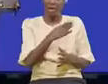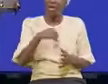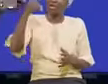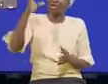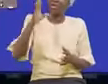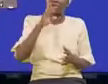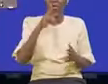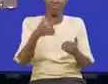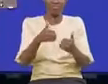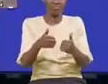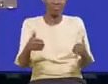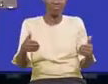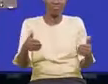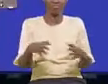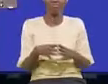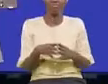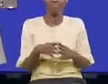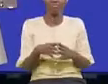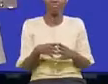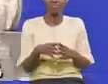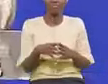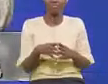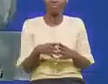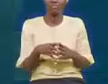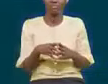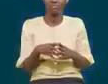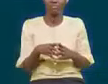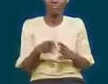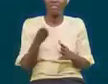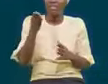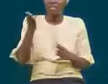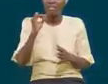Ye wɔ bena amegbetɔ kple mawua mama le wo dome.